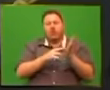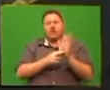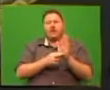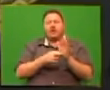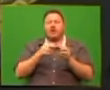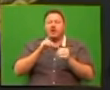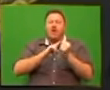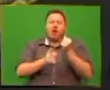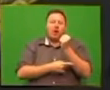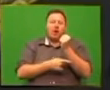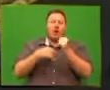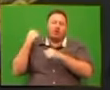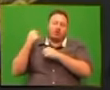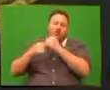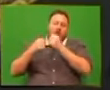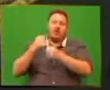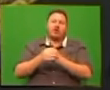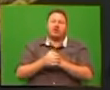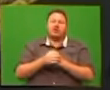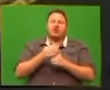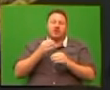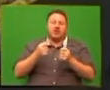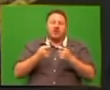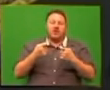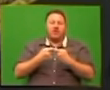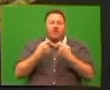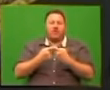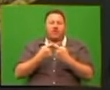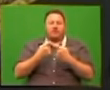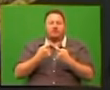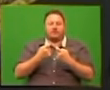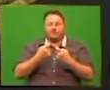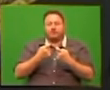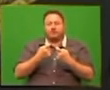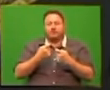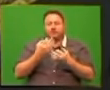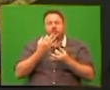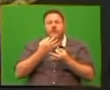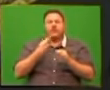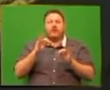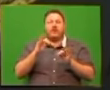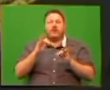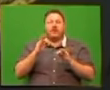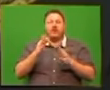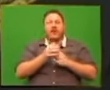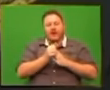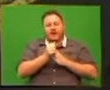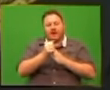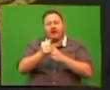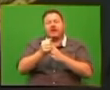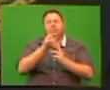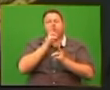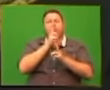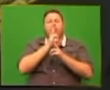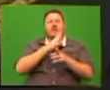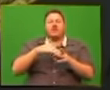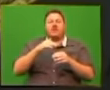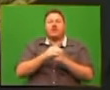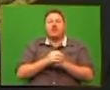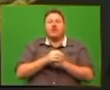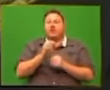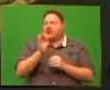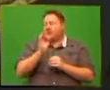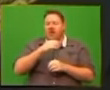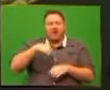the generation that both fought for freedom and live to lead in what was supposed to be the promised land. None of us has the luxury of